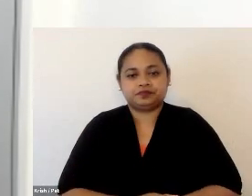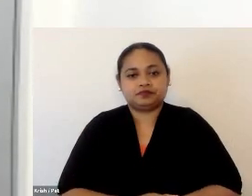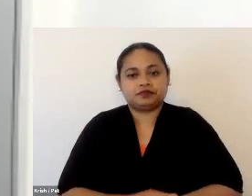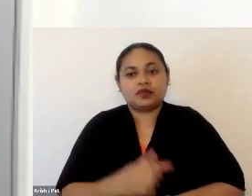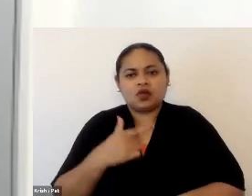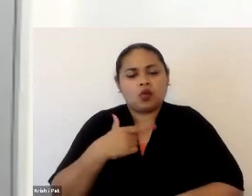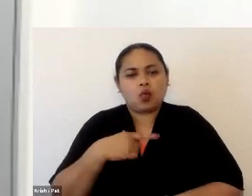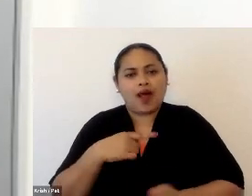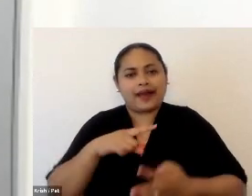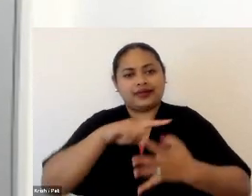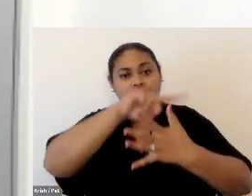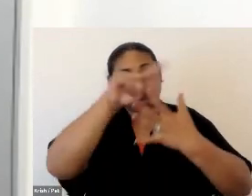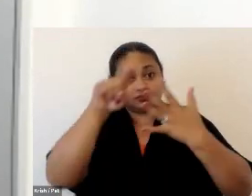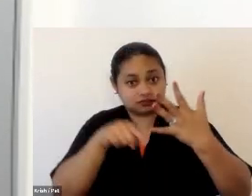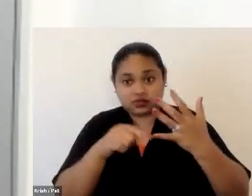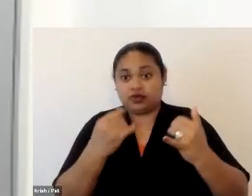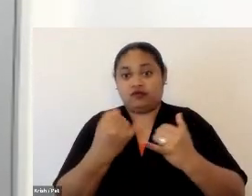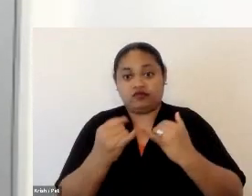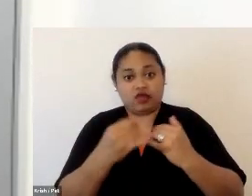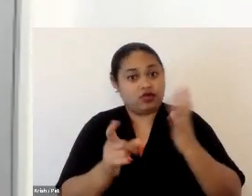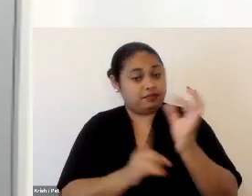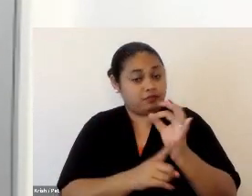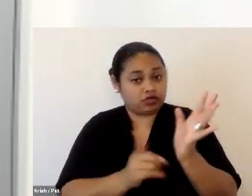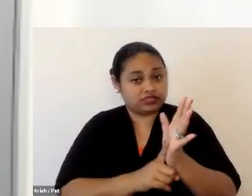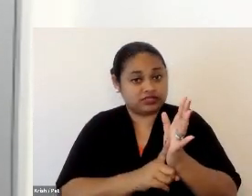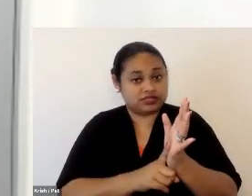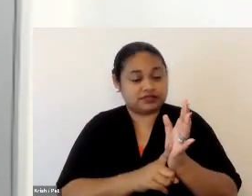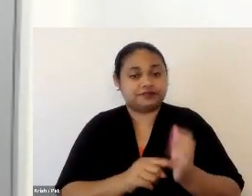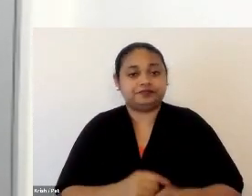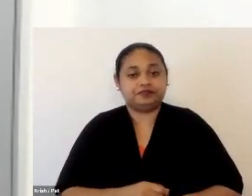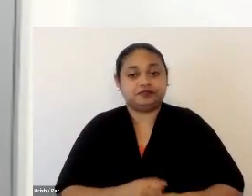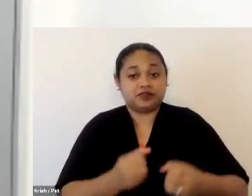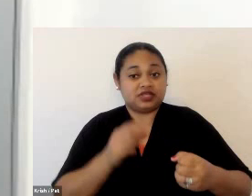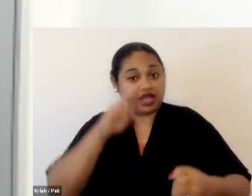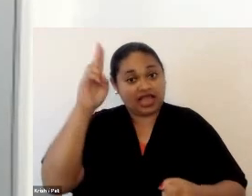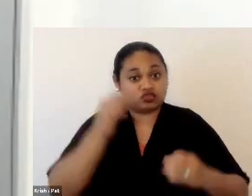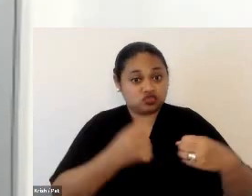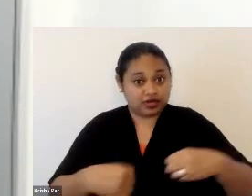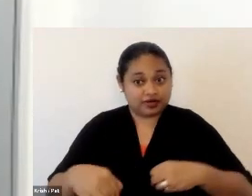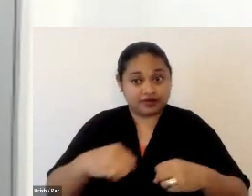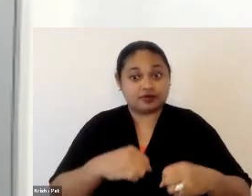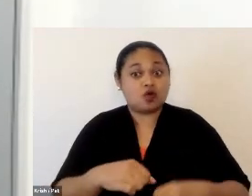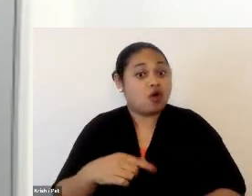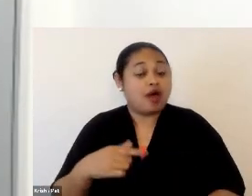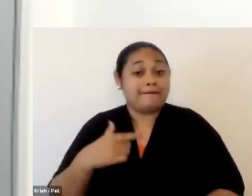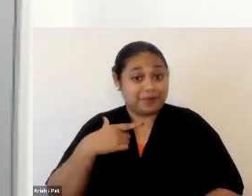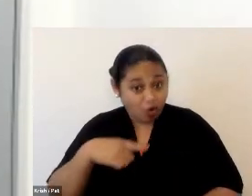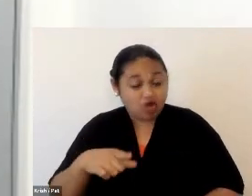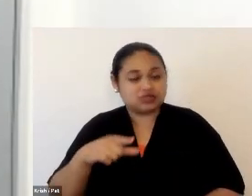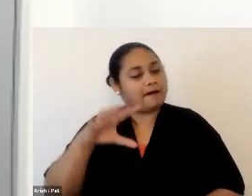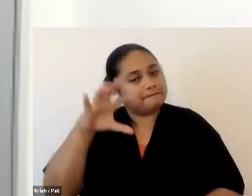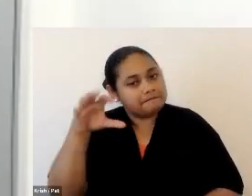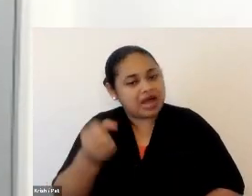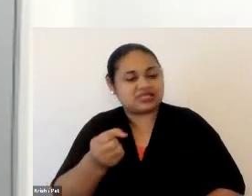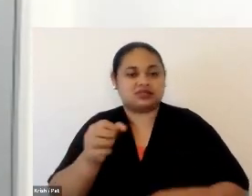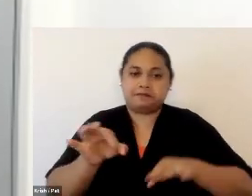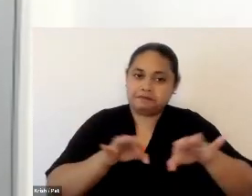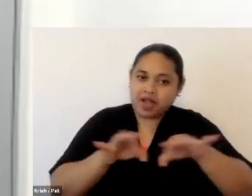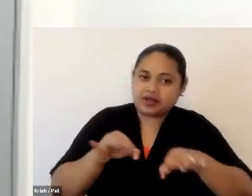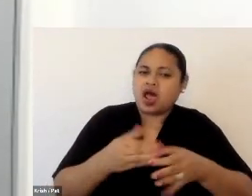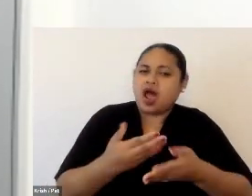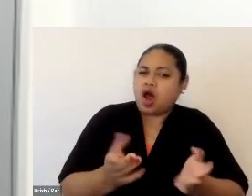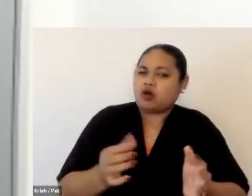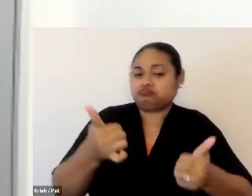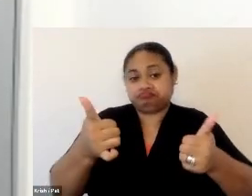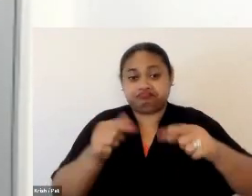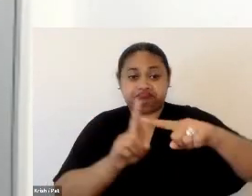these elements so important in a national strategy? It's because we need to plan for how we want to benefit from